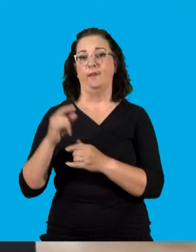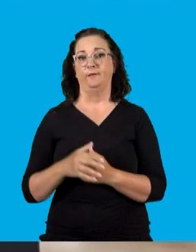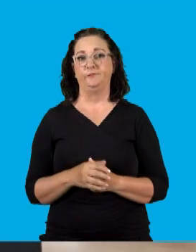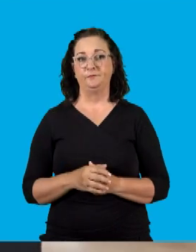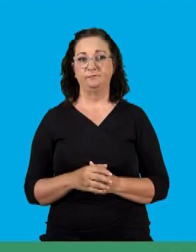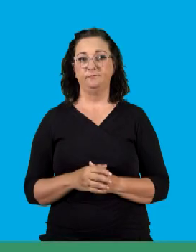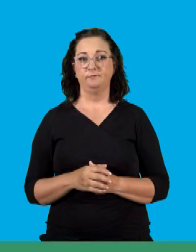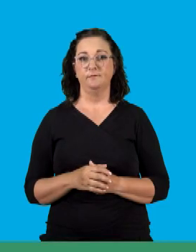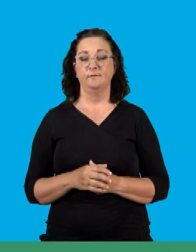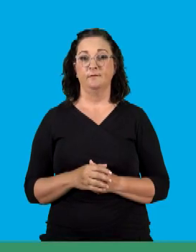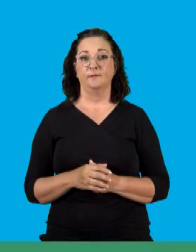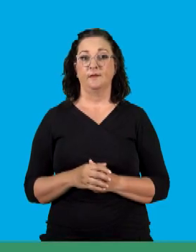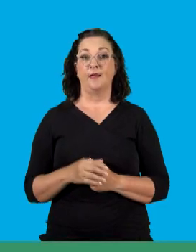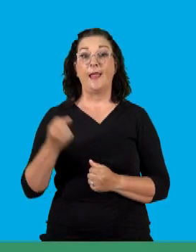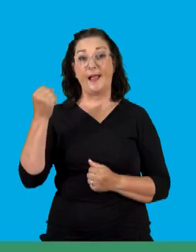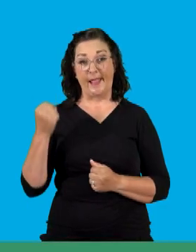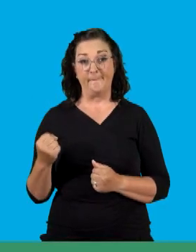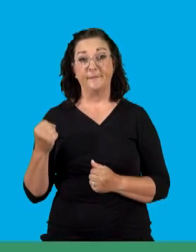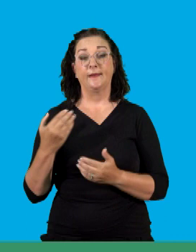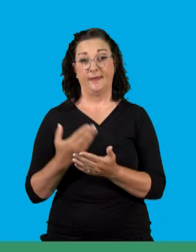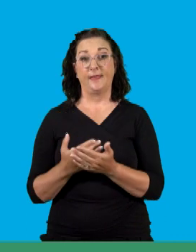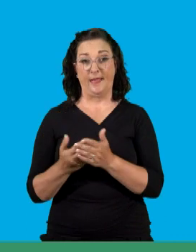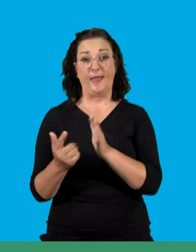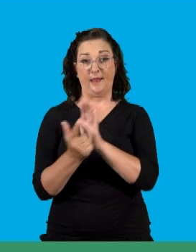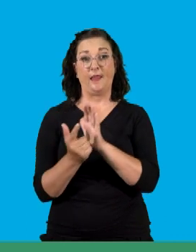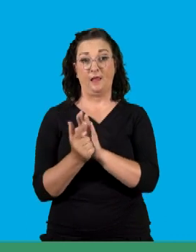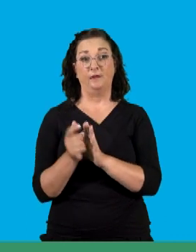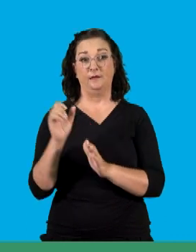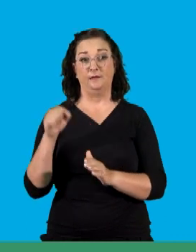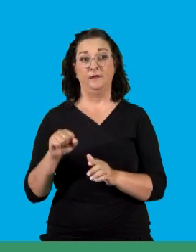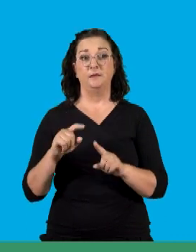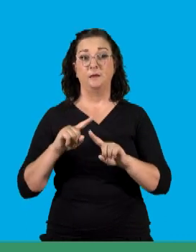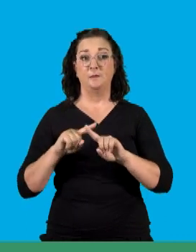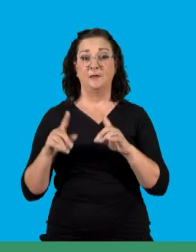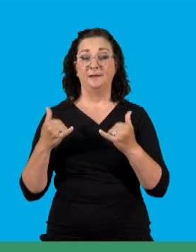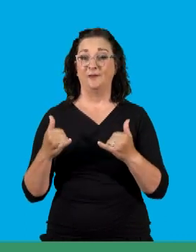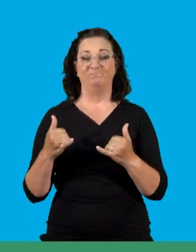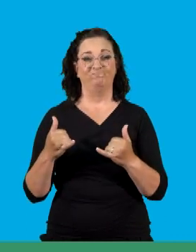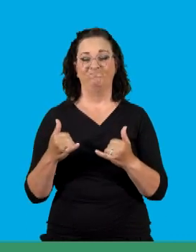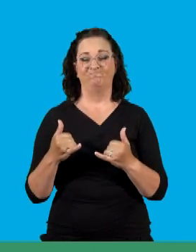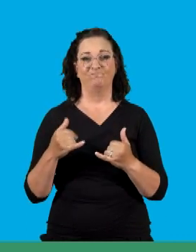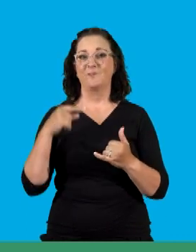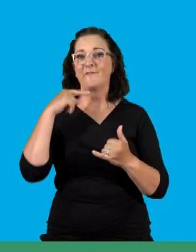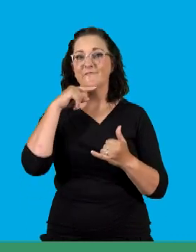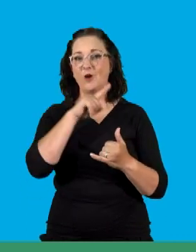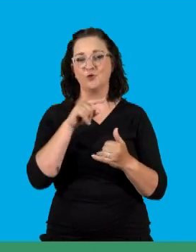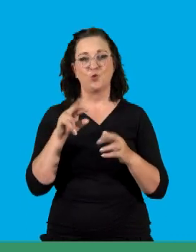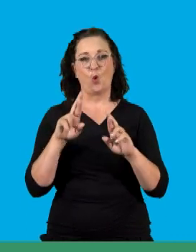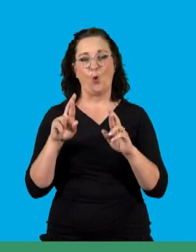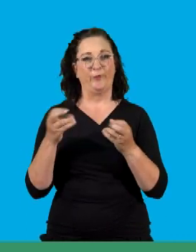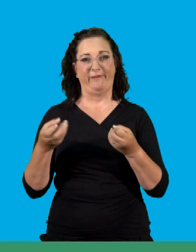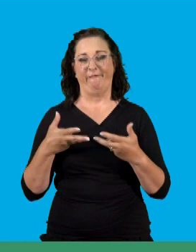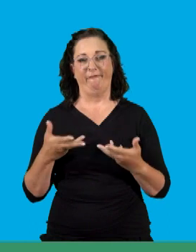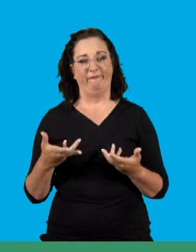win. Although gambling is legal, it gives false hope. Yes, gambling